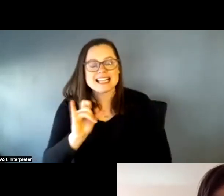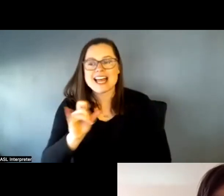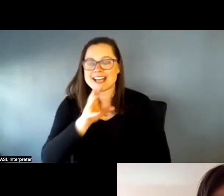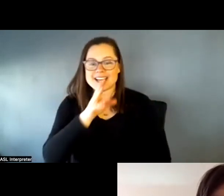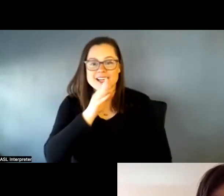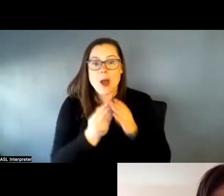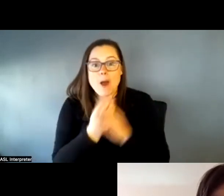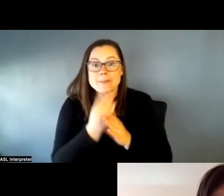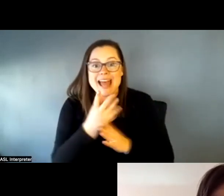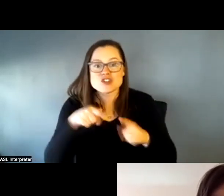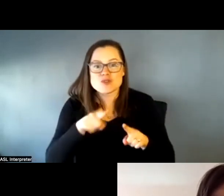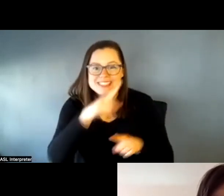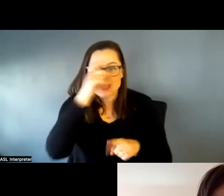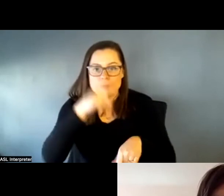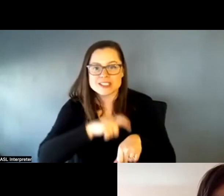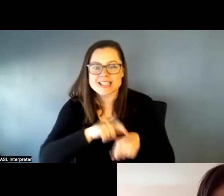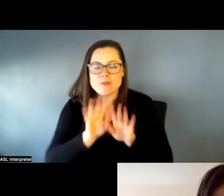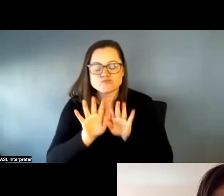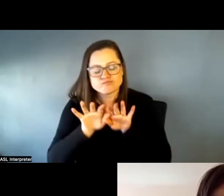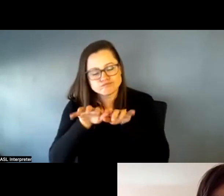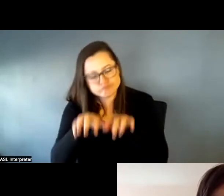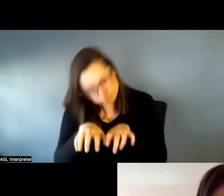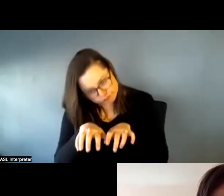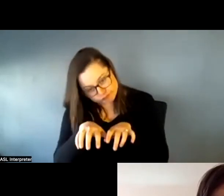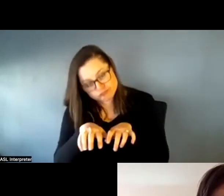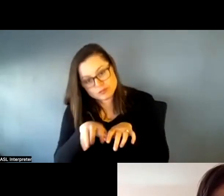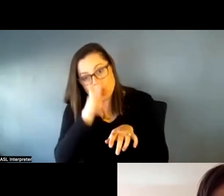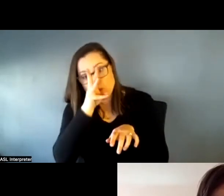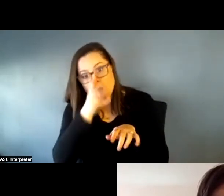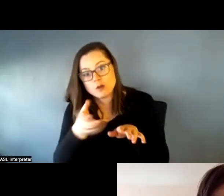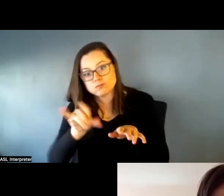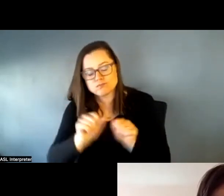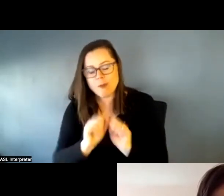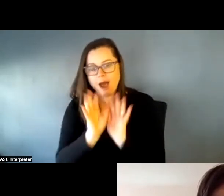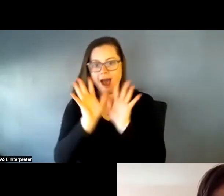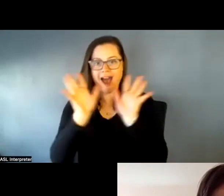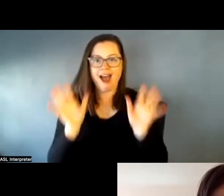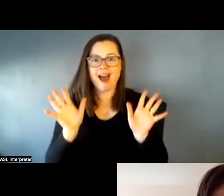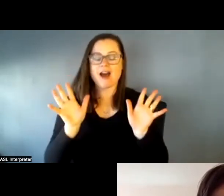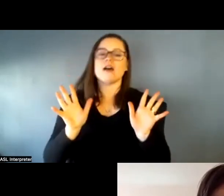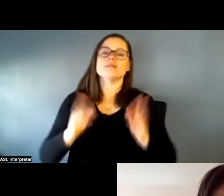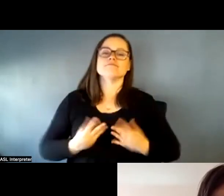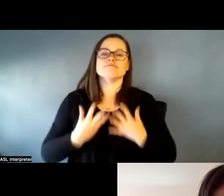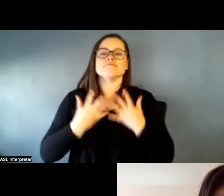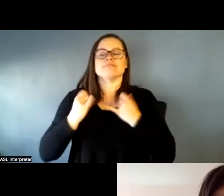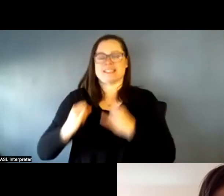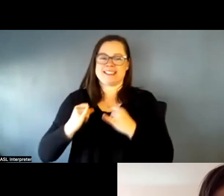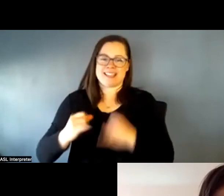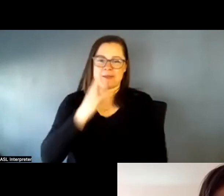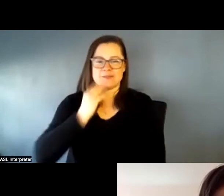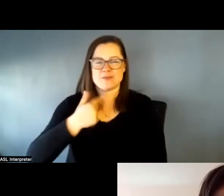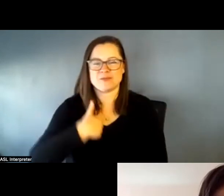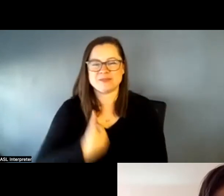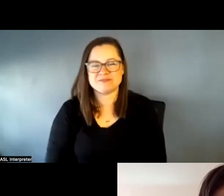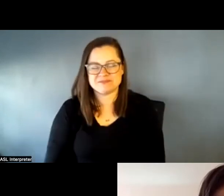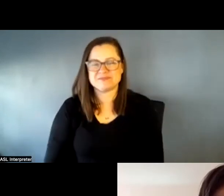in the summertime. When it's sort of wilted, you pour a lot of water on it and it just comes alive. The same thing happens to me. And so